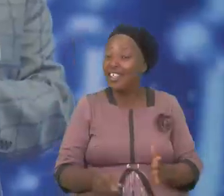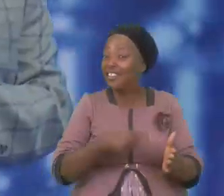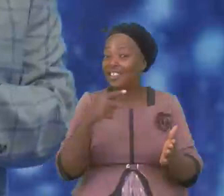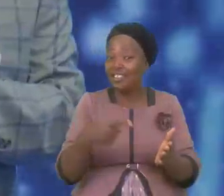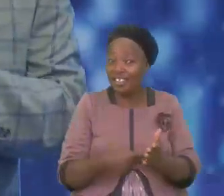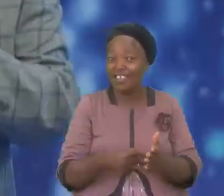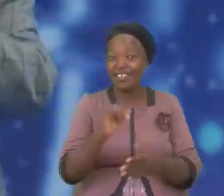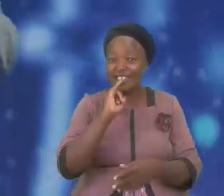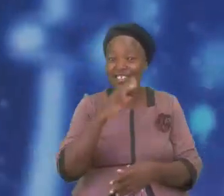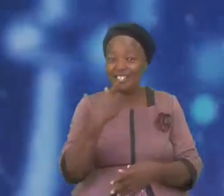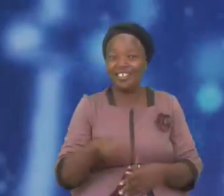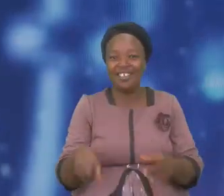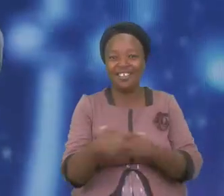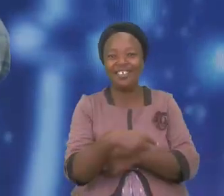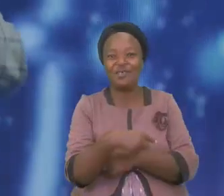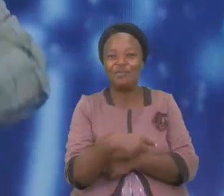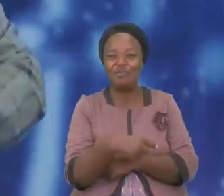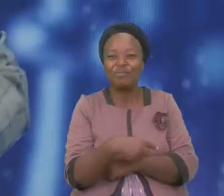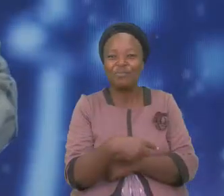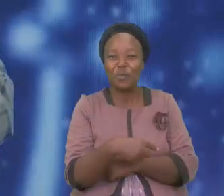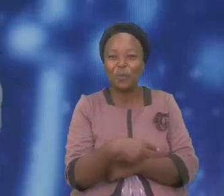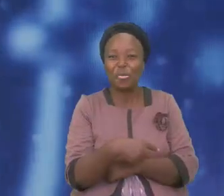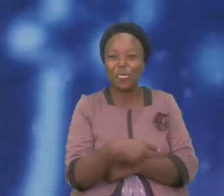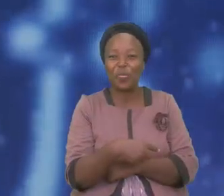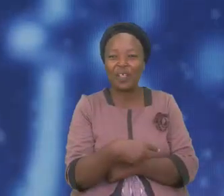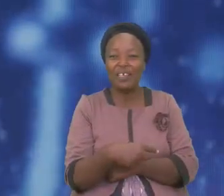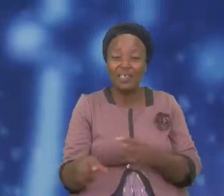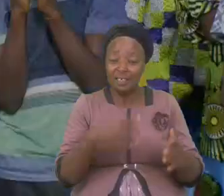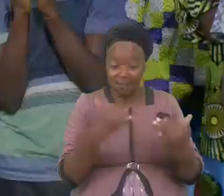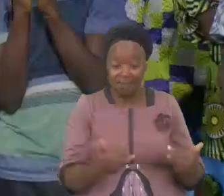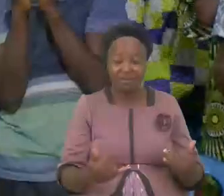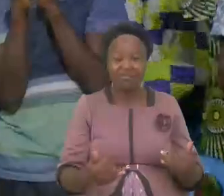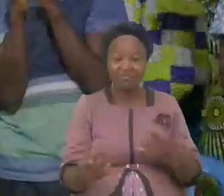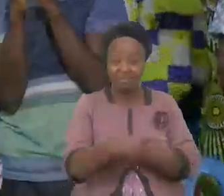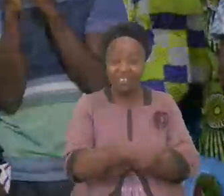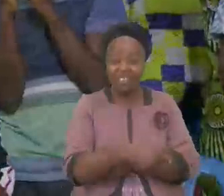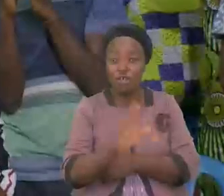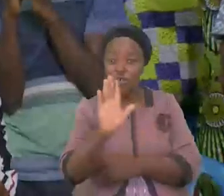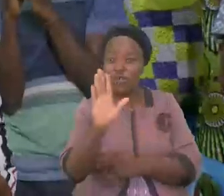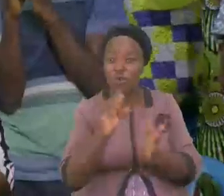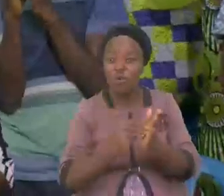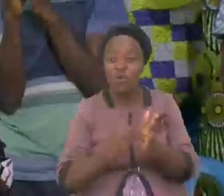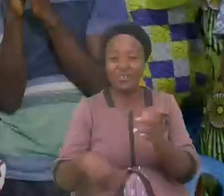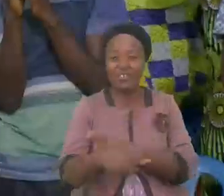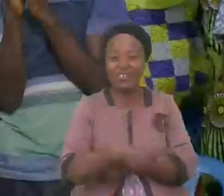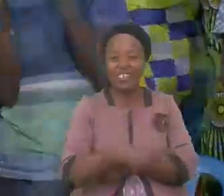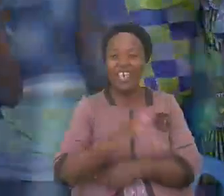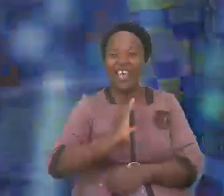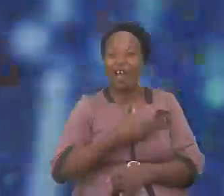His day. Your day. Our day. It will be